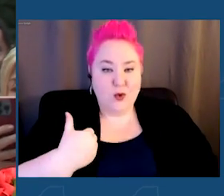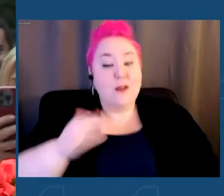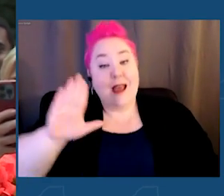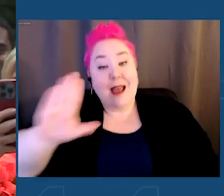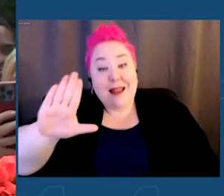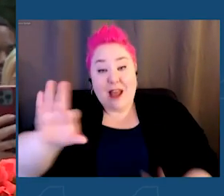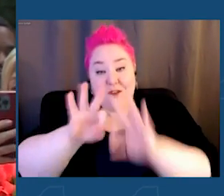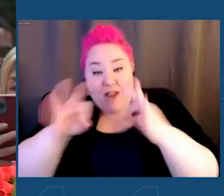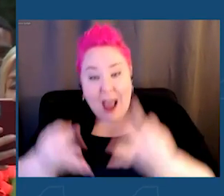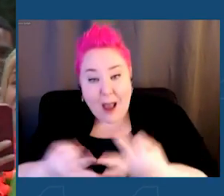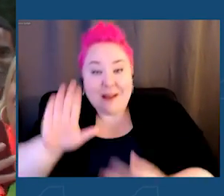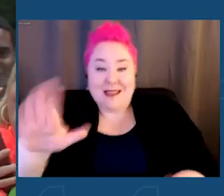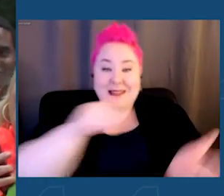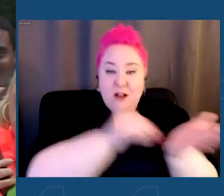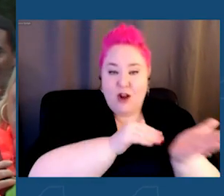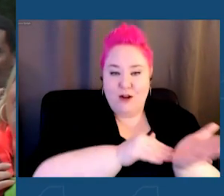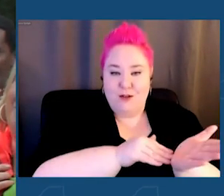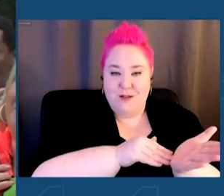their doctors.